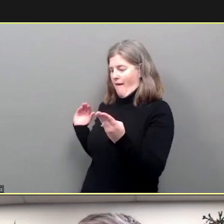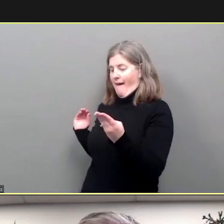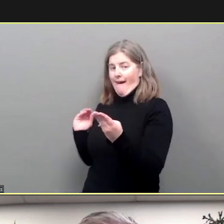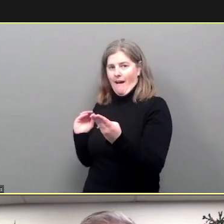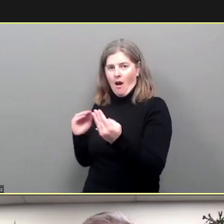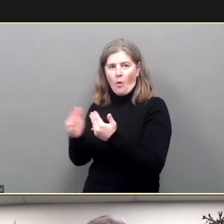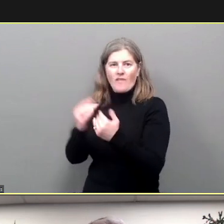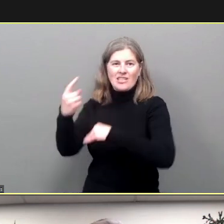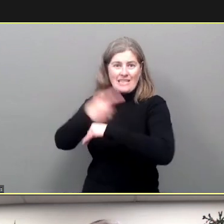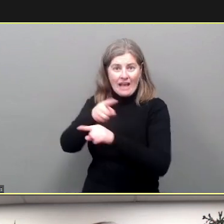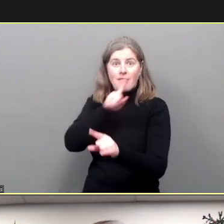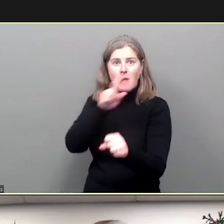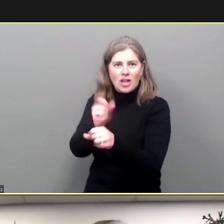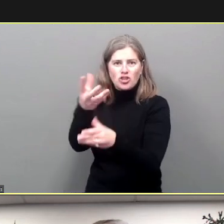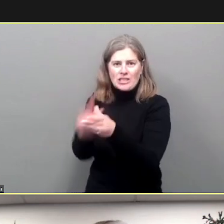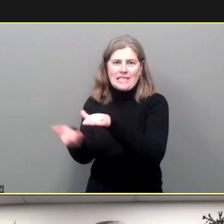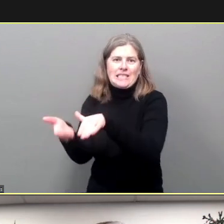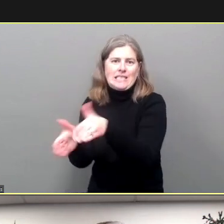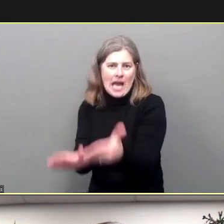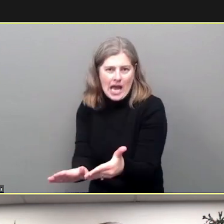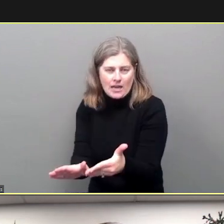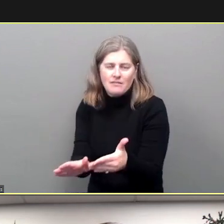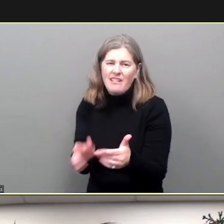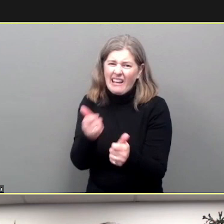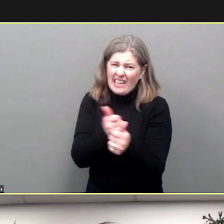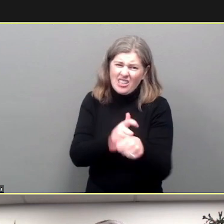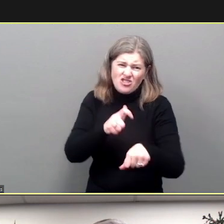date of death. Every death is a tragedy.